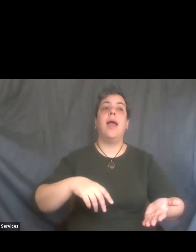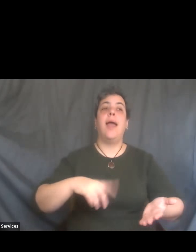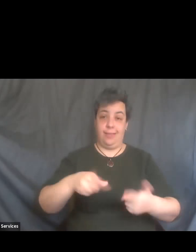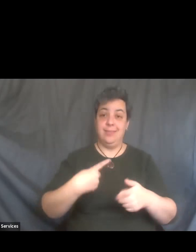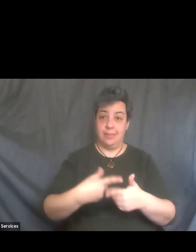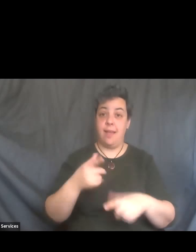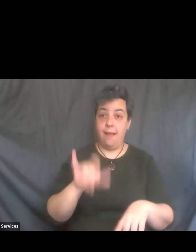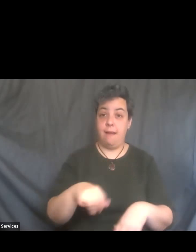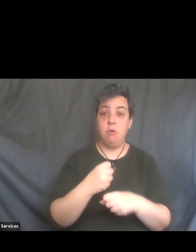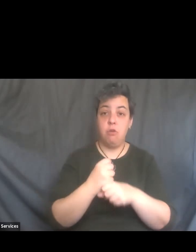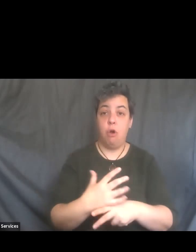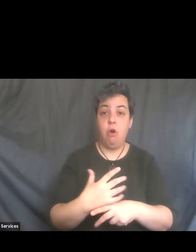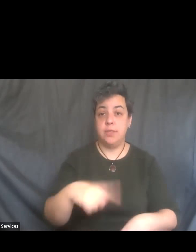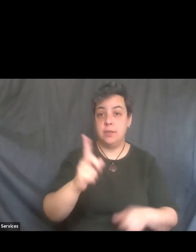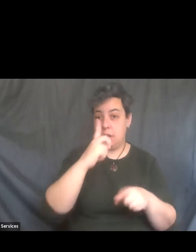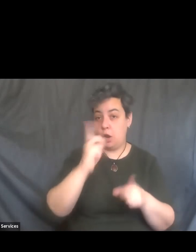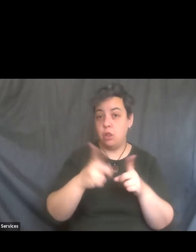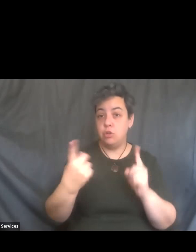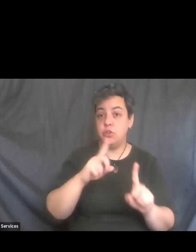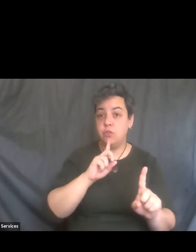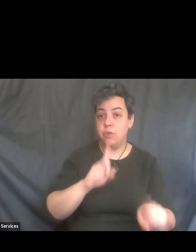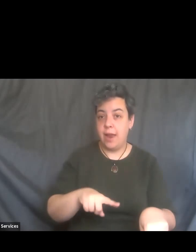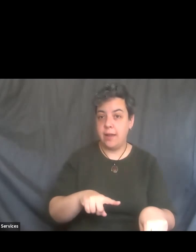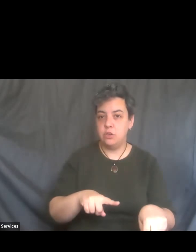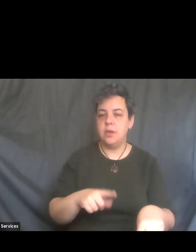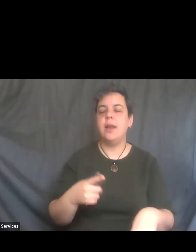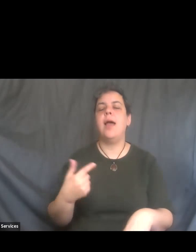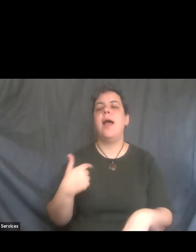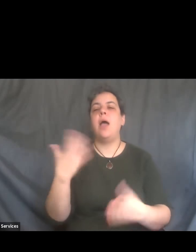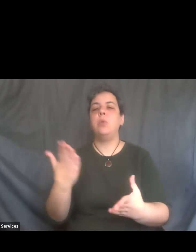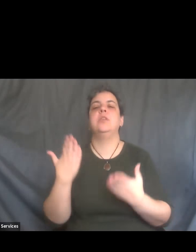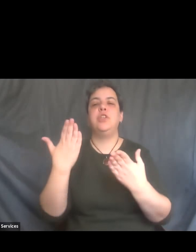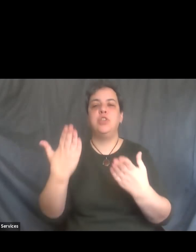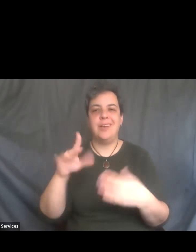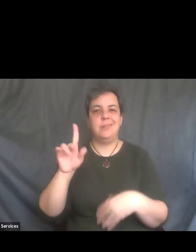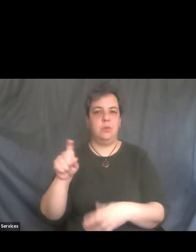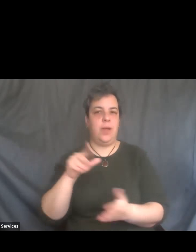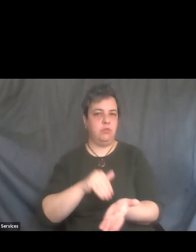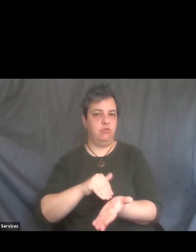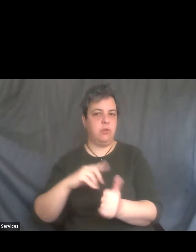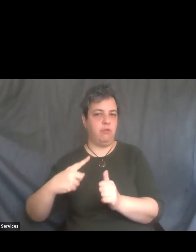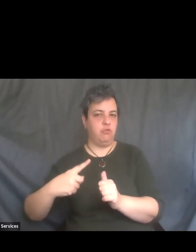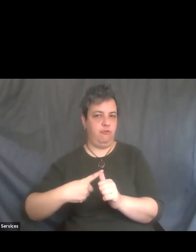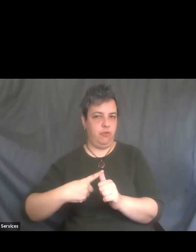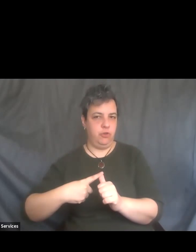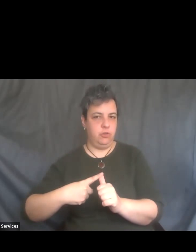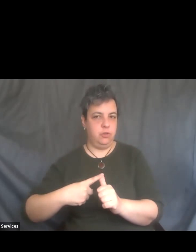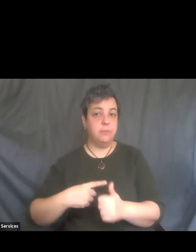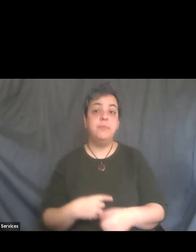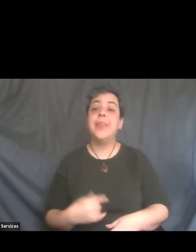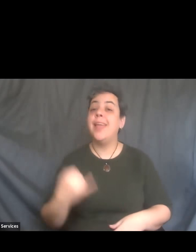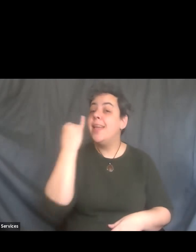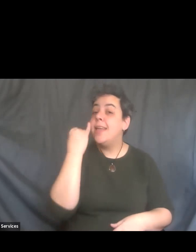sure that you're not going to be allergic to this one. If you don't have a history of